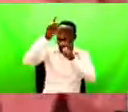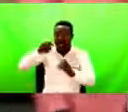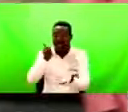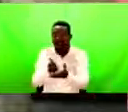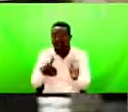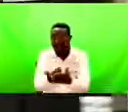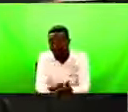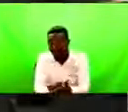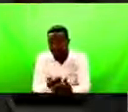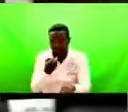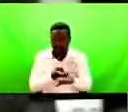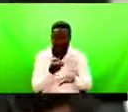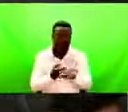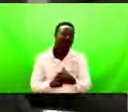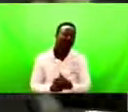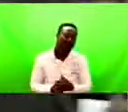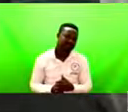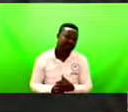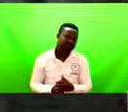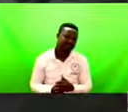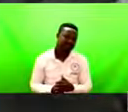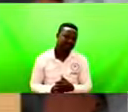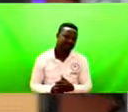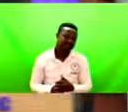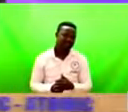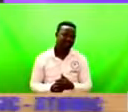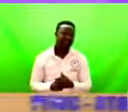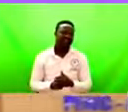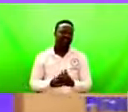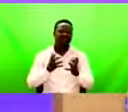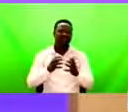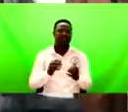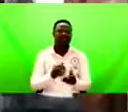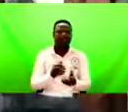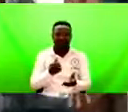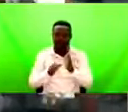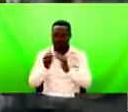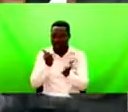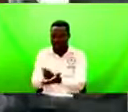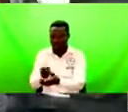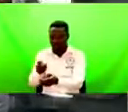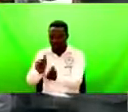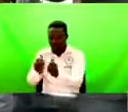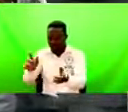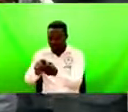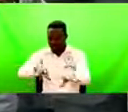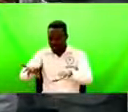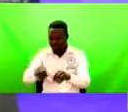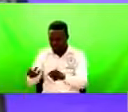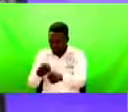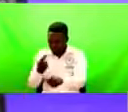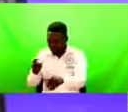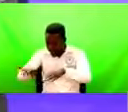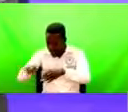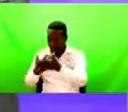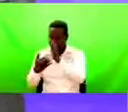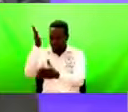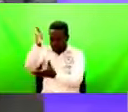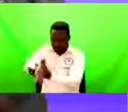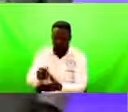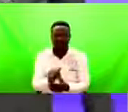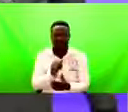you. Why talk about settlement when you don't want to set out? I pray that people will not be staying in their